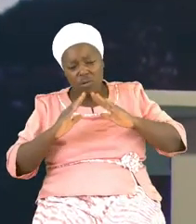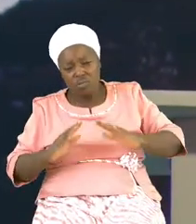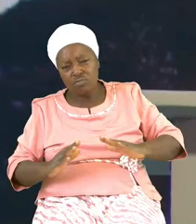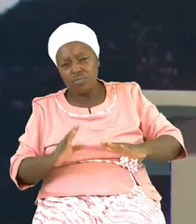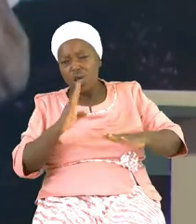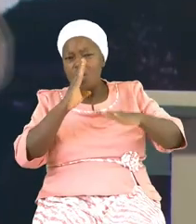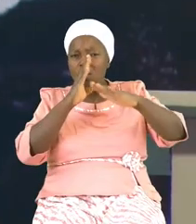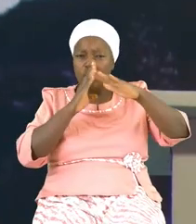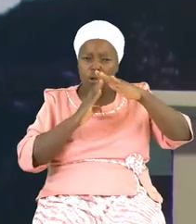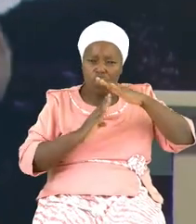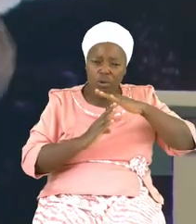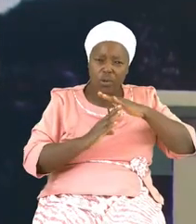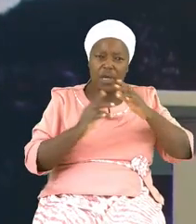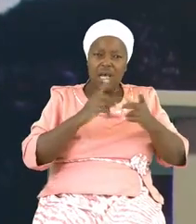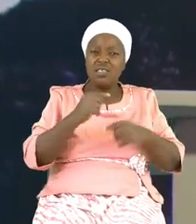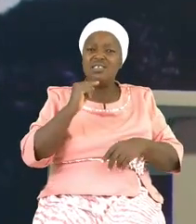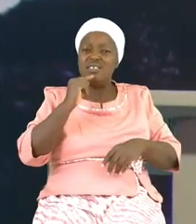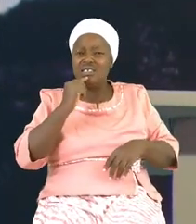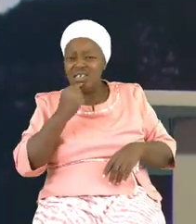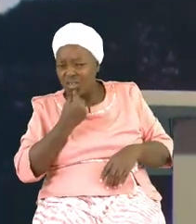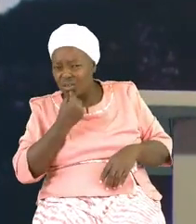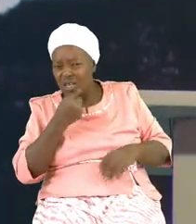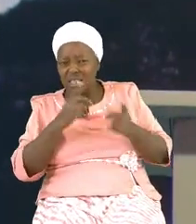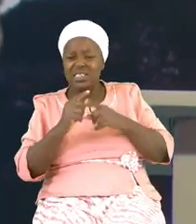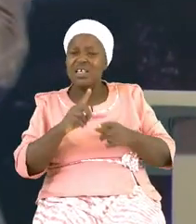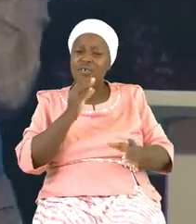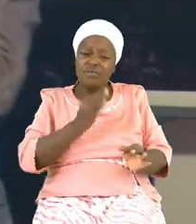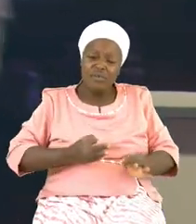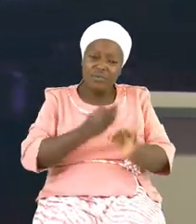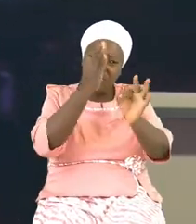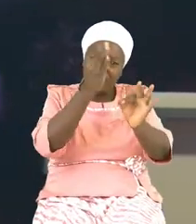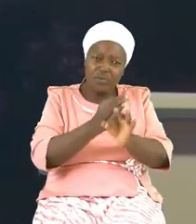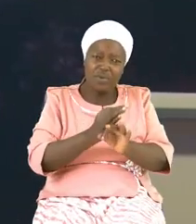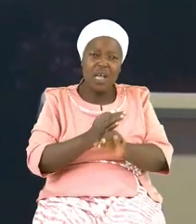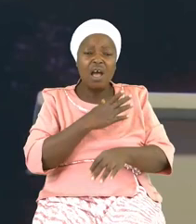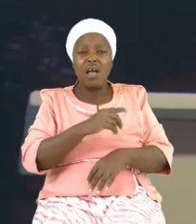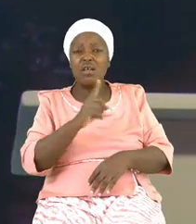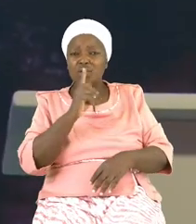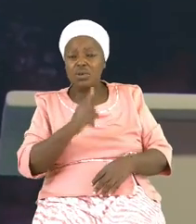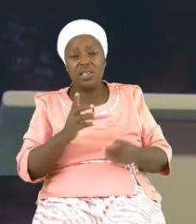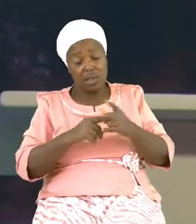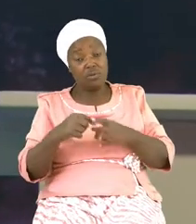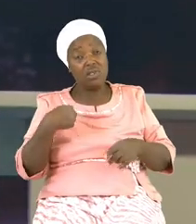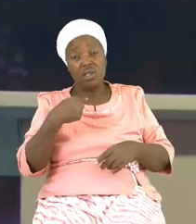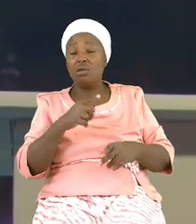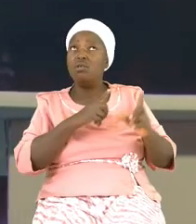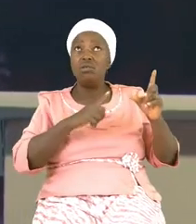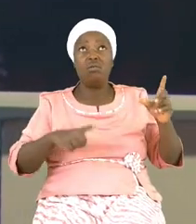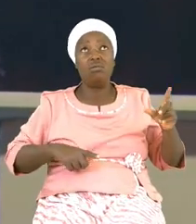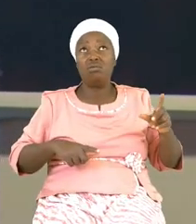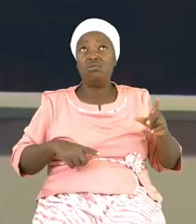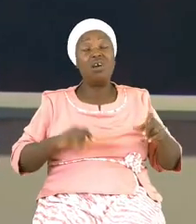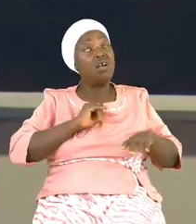serious, and we come sincere, and we say, Lord, I don't have peace in my